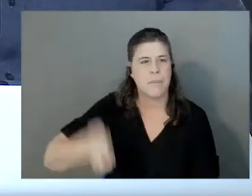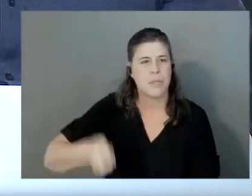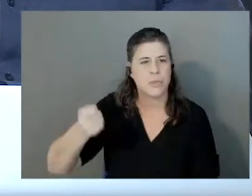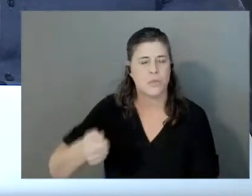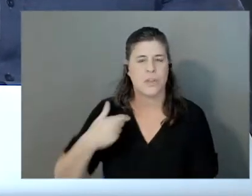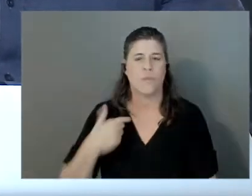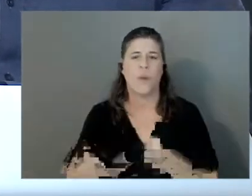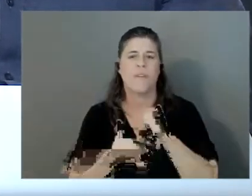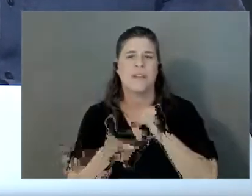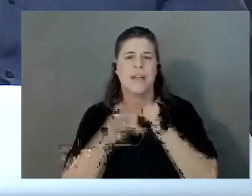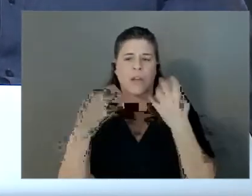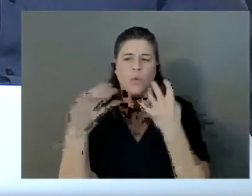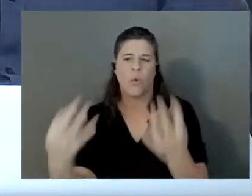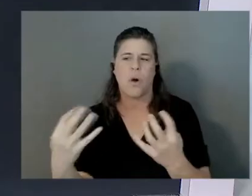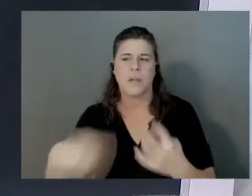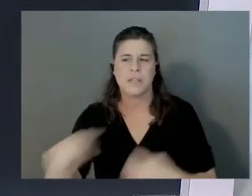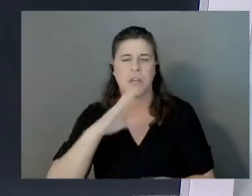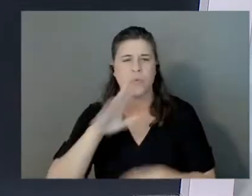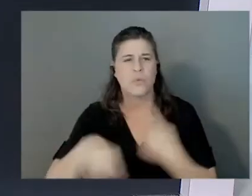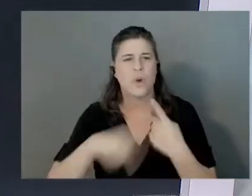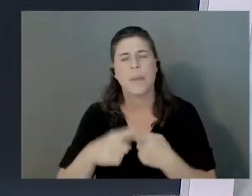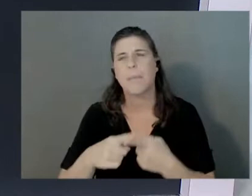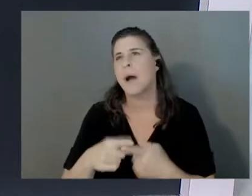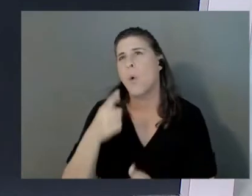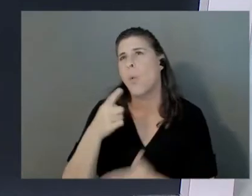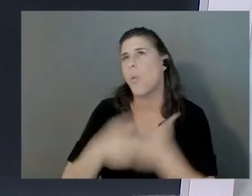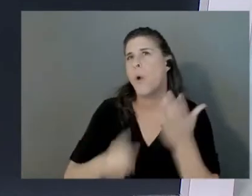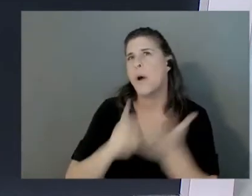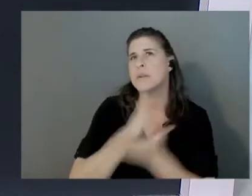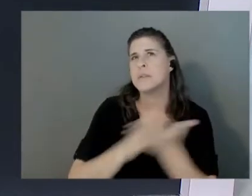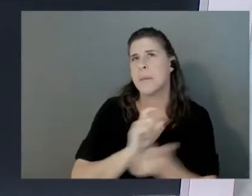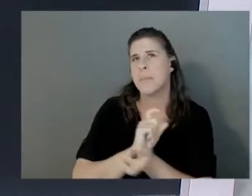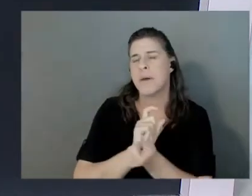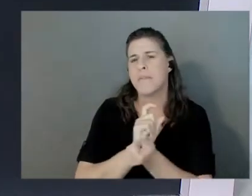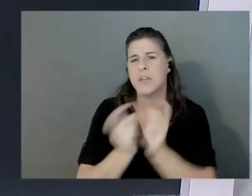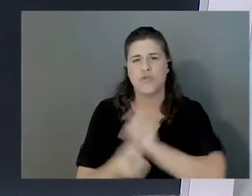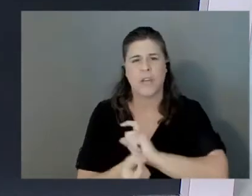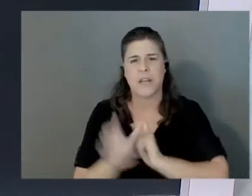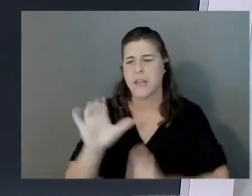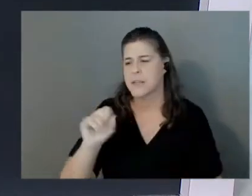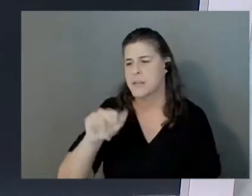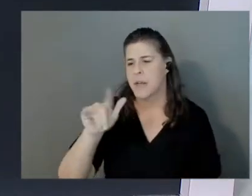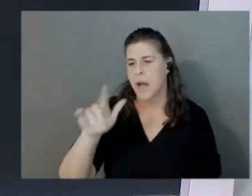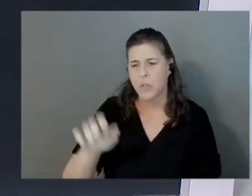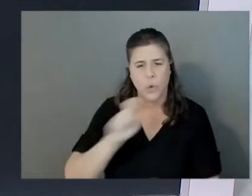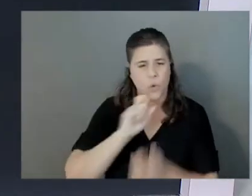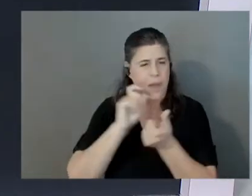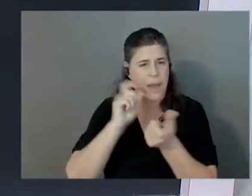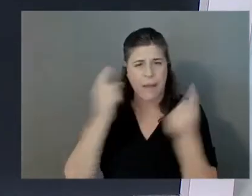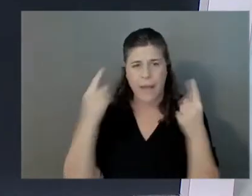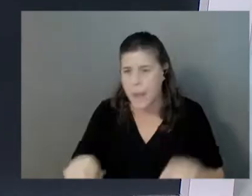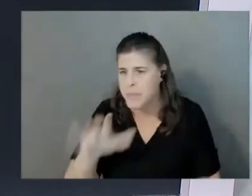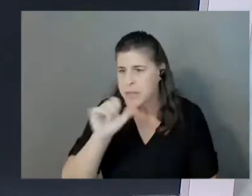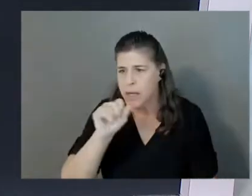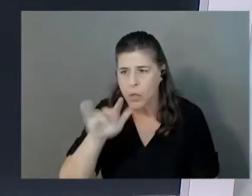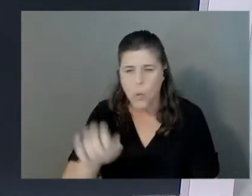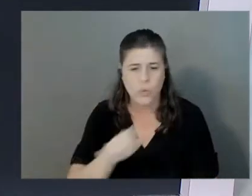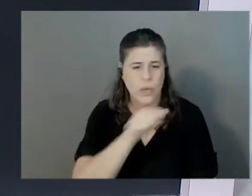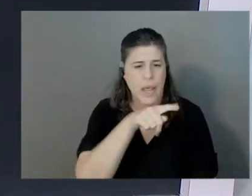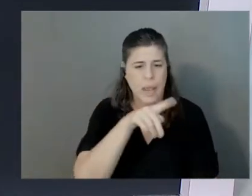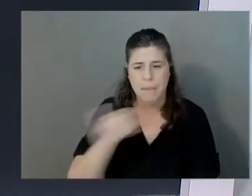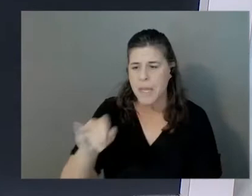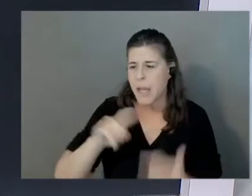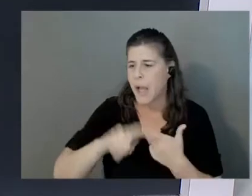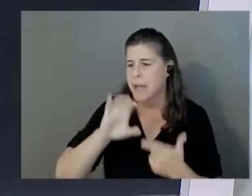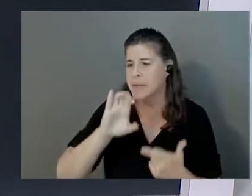talk about what are some of the changes? Is it just a console, something they changed in the console, an API in the CLI? What's